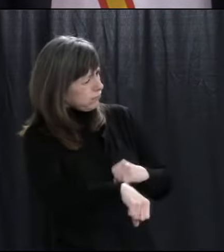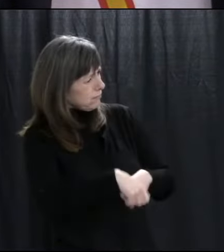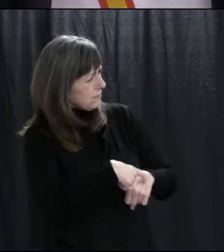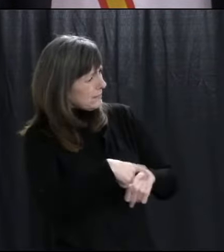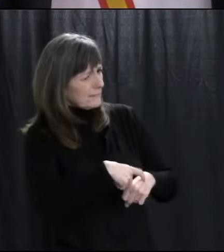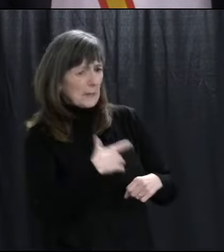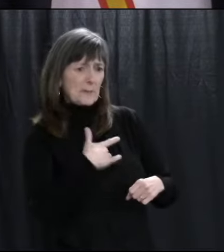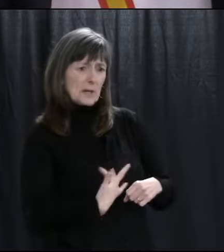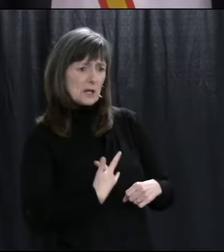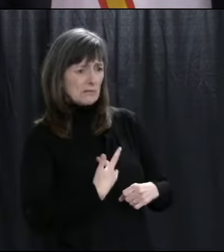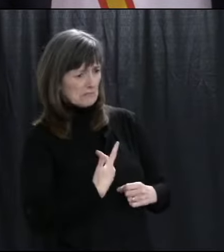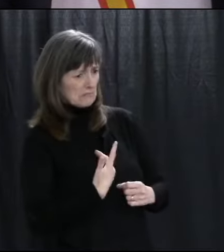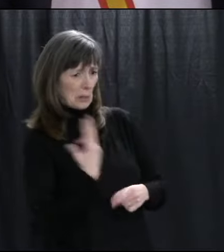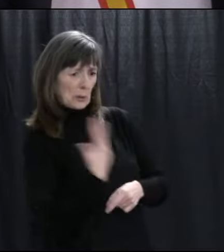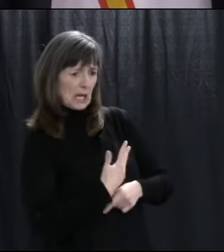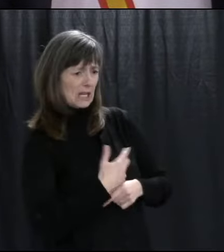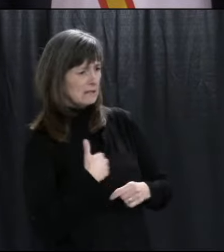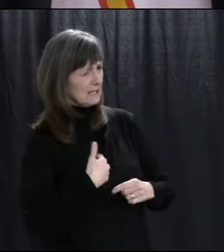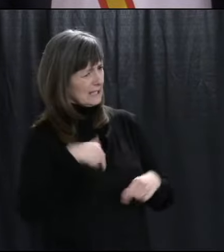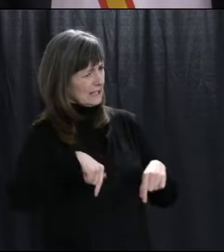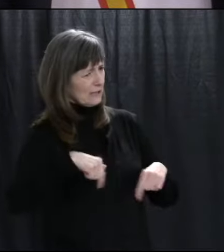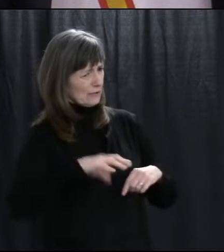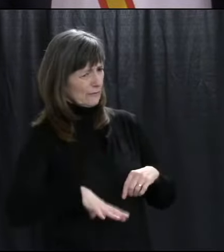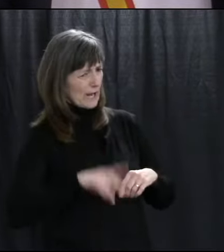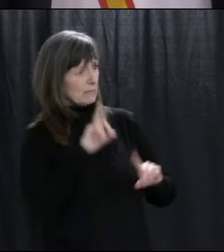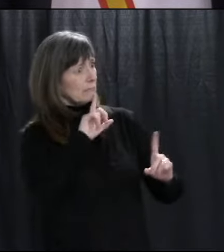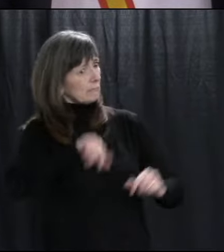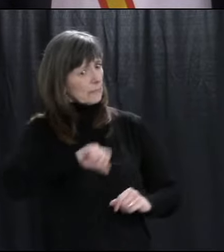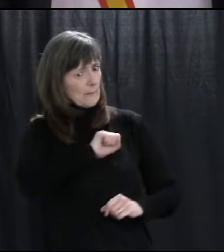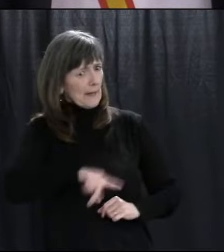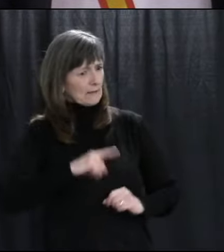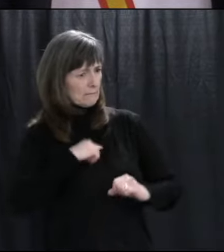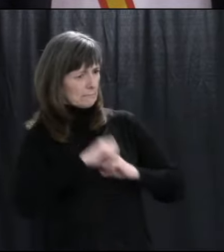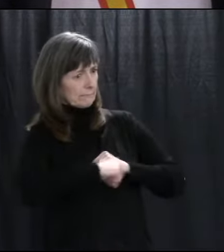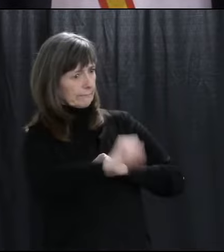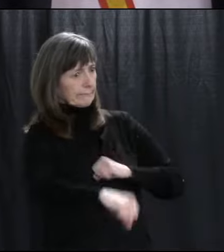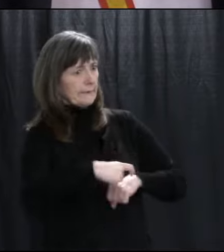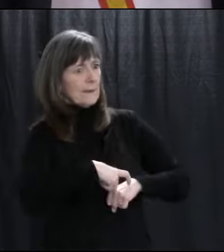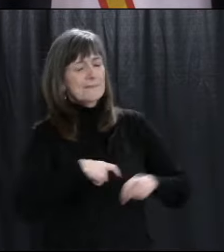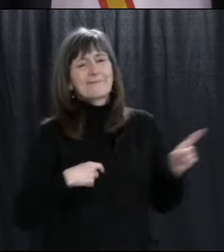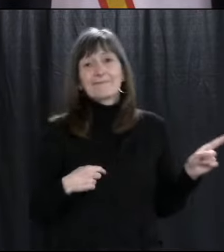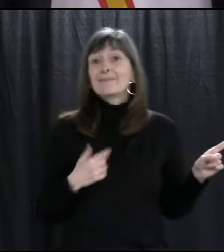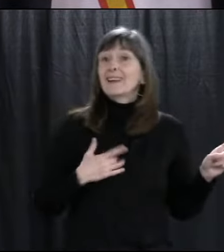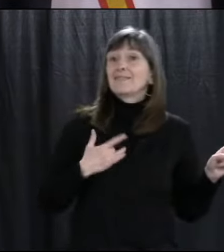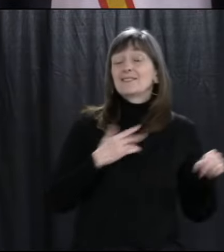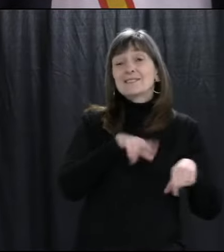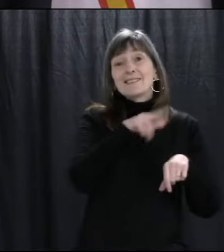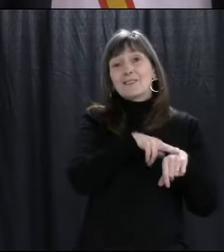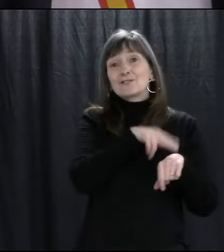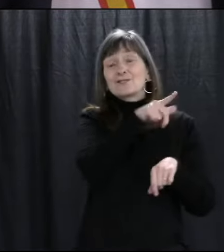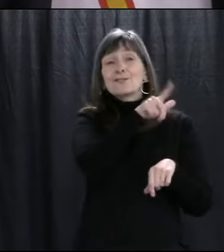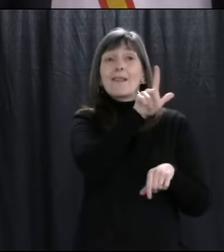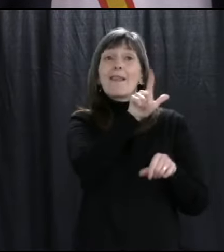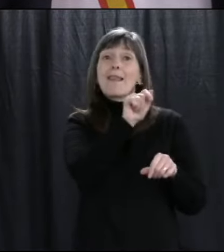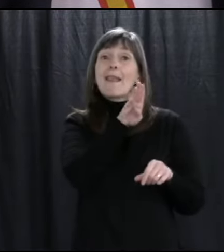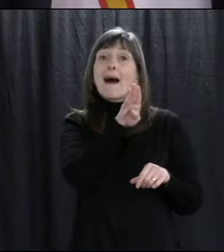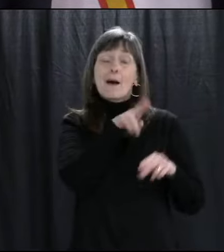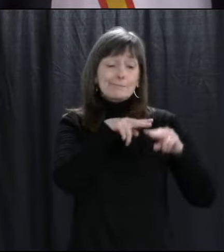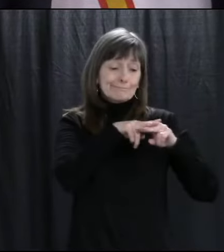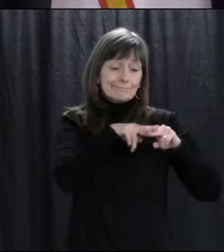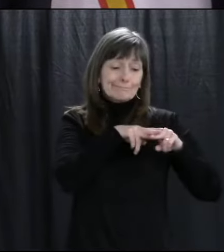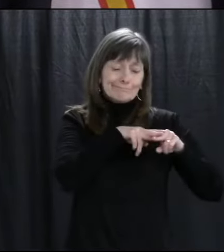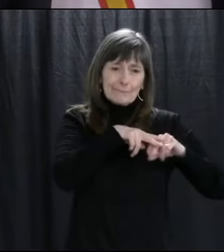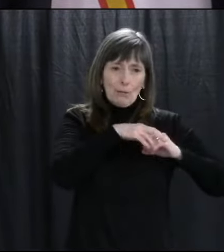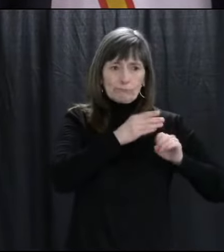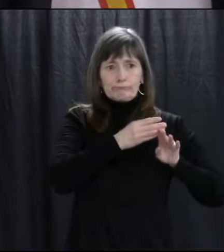the average time to get those results back? So I think there is an increased volume at the National Microbiology Lab at this time.